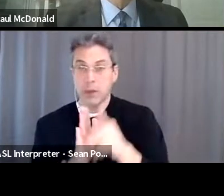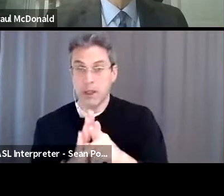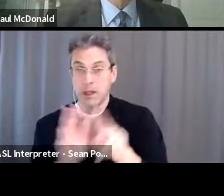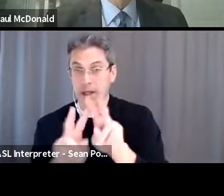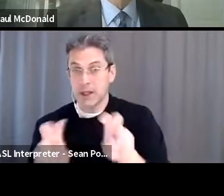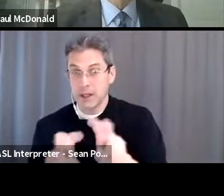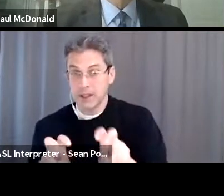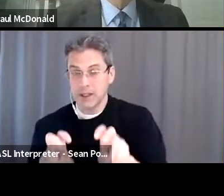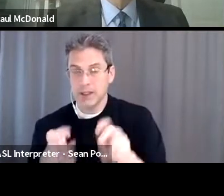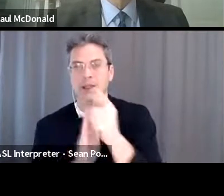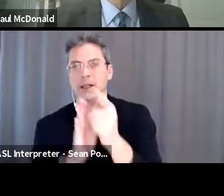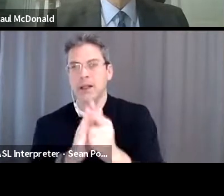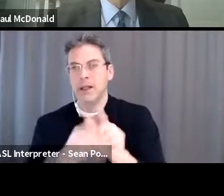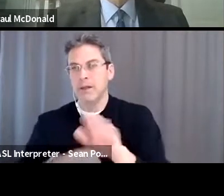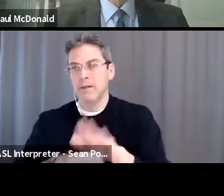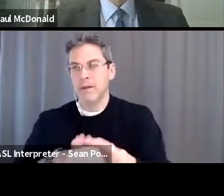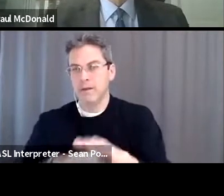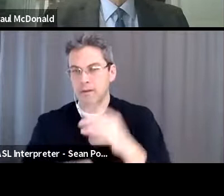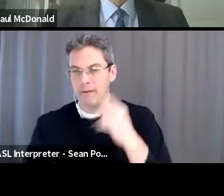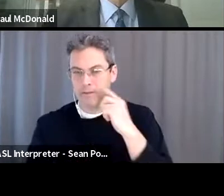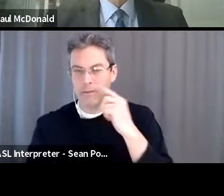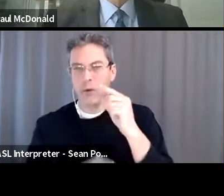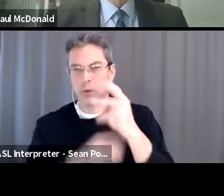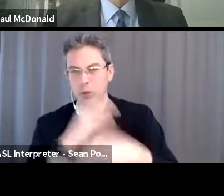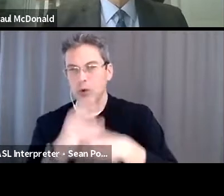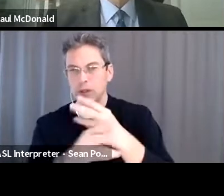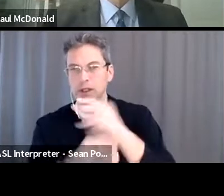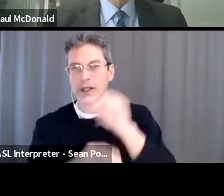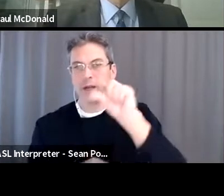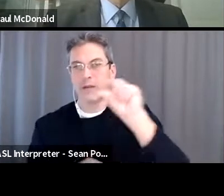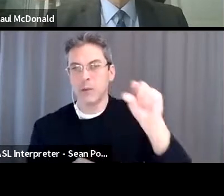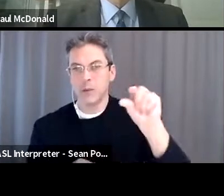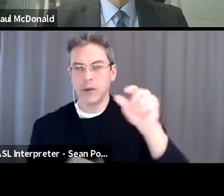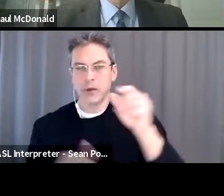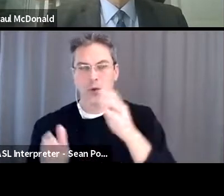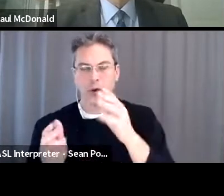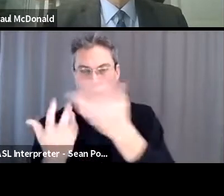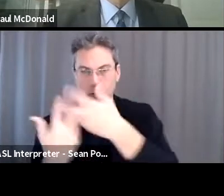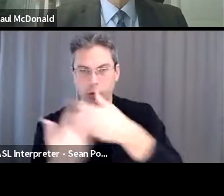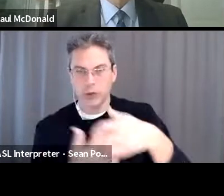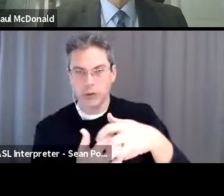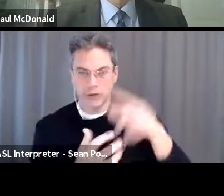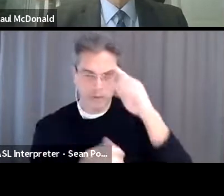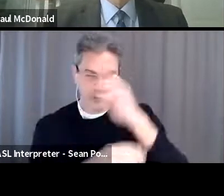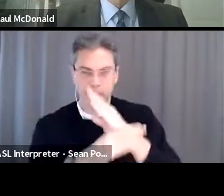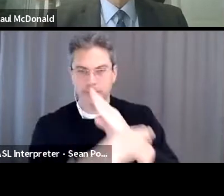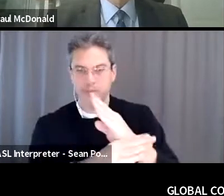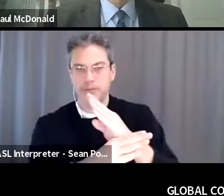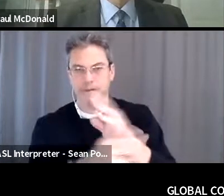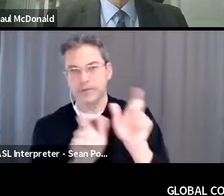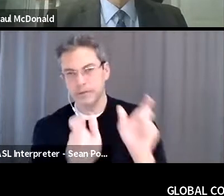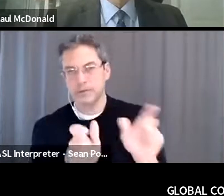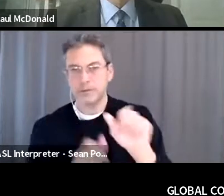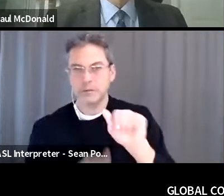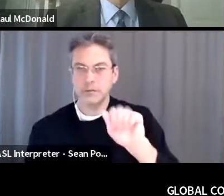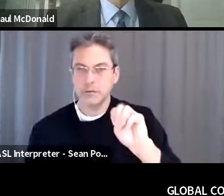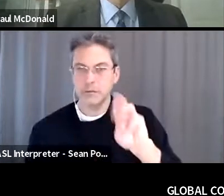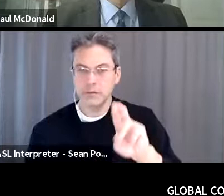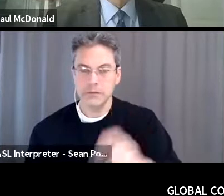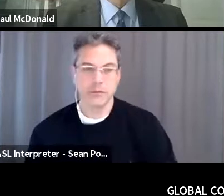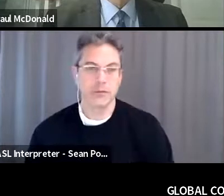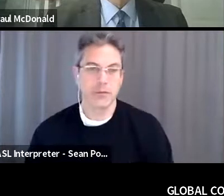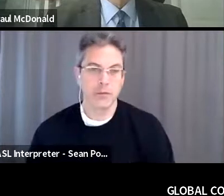advice on global governance arrangements to protect antimicrobials. Working with institutional